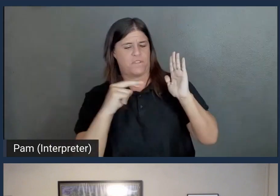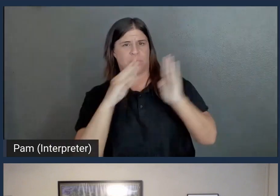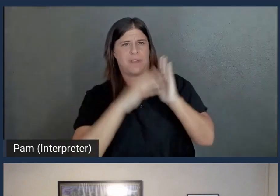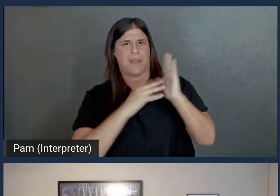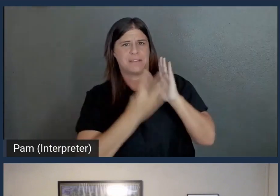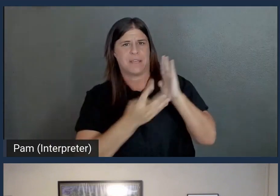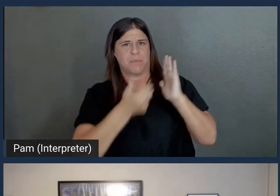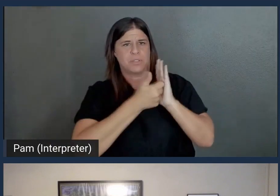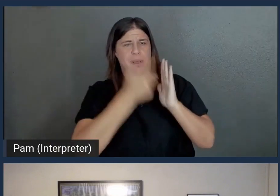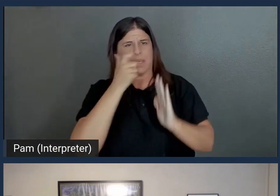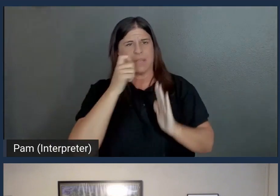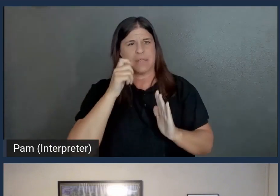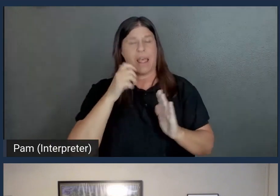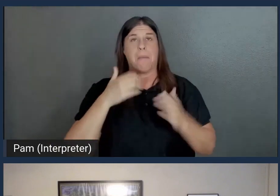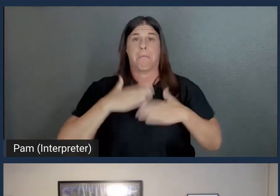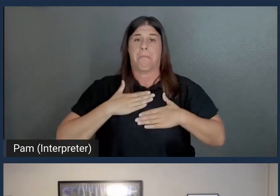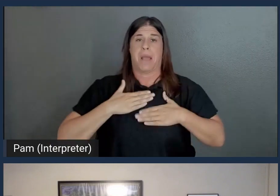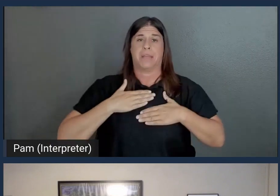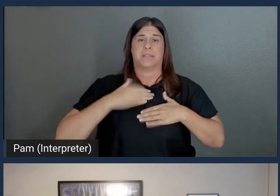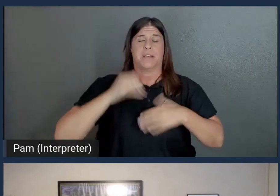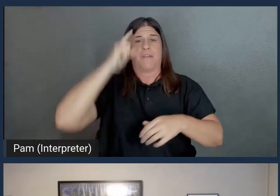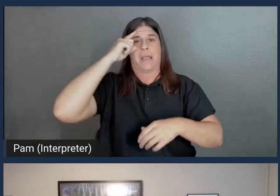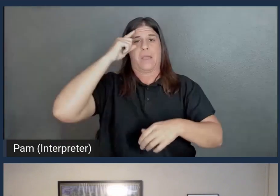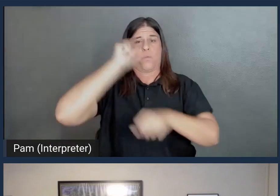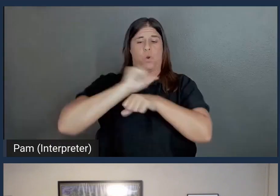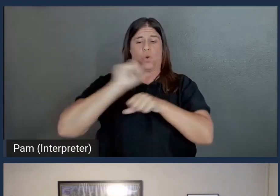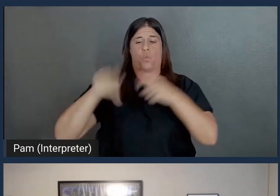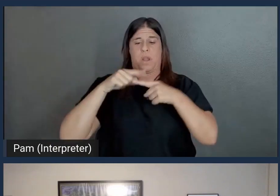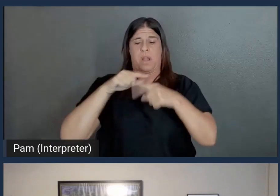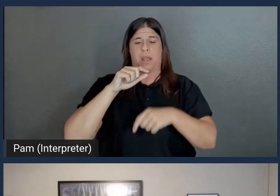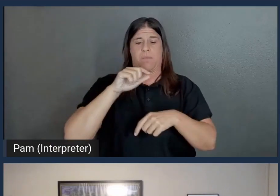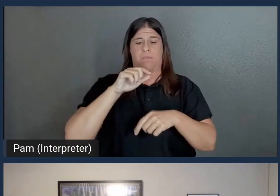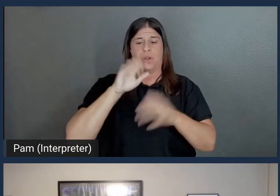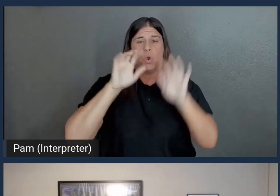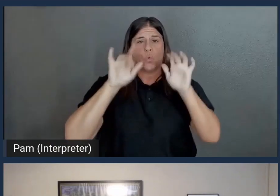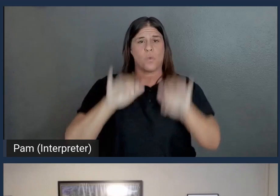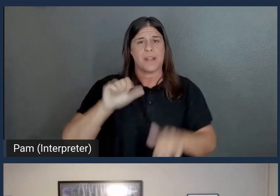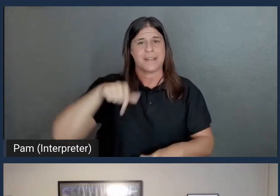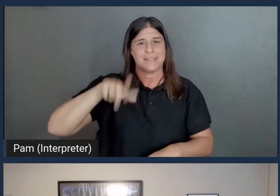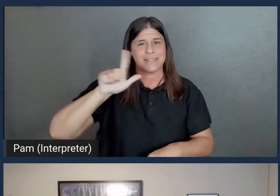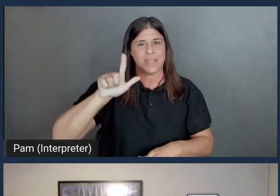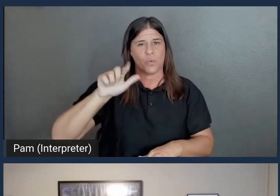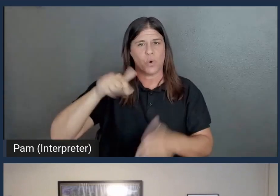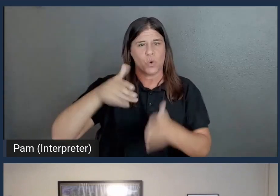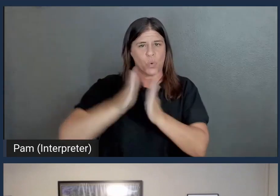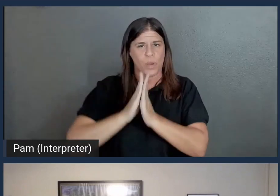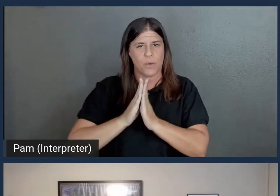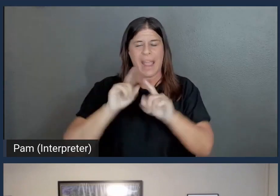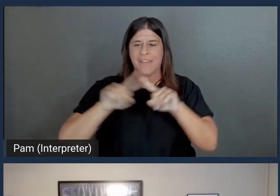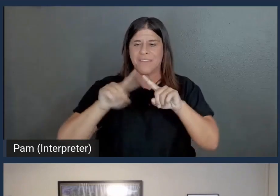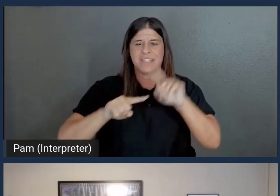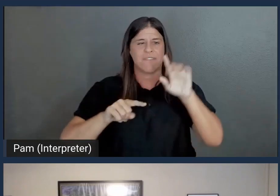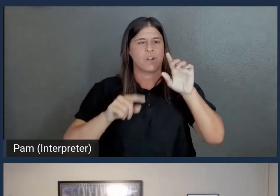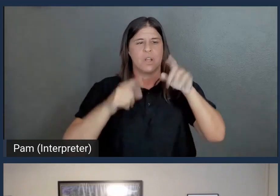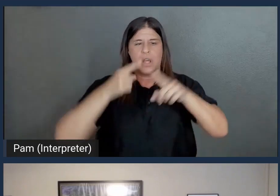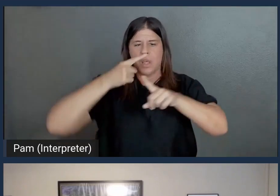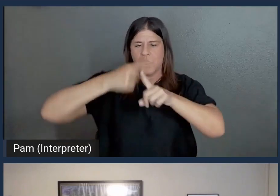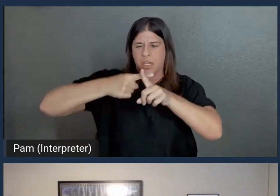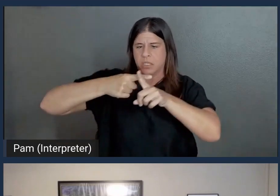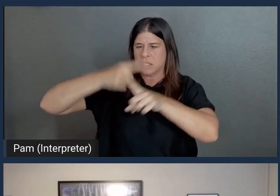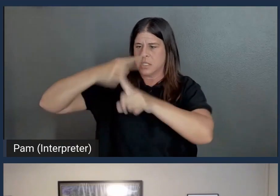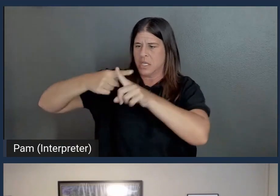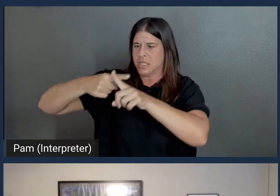model that at least I mentally work with when I'm writing a SQL query. Is I've got these different tables and I'm trying to find axes on which to rotate to join these different